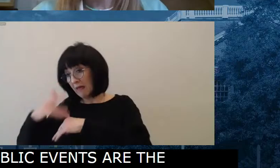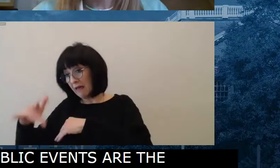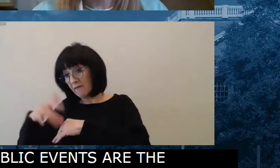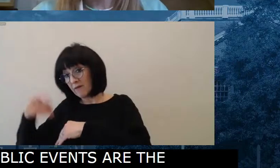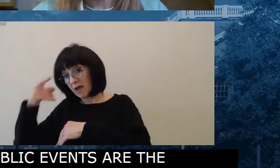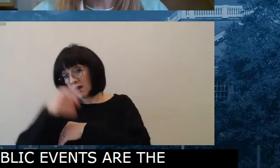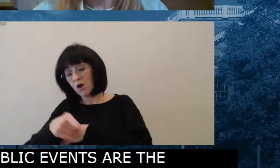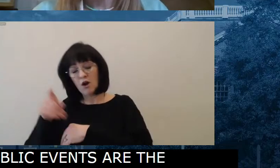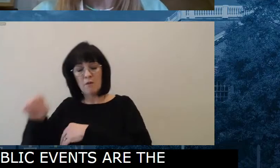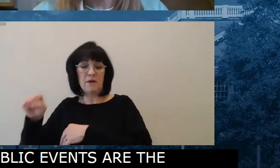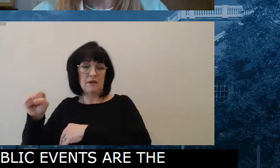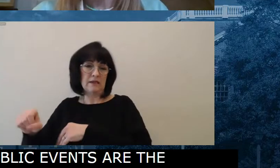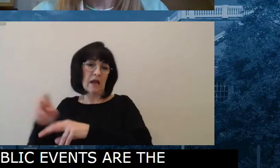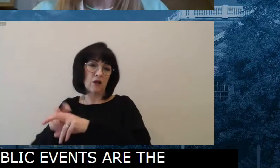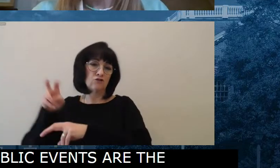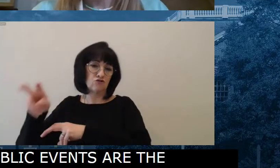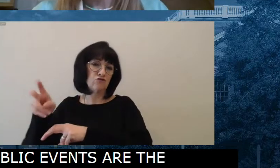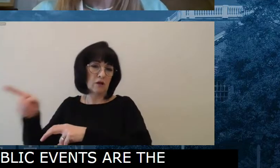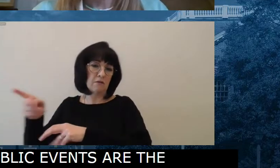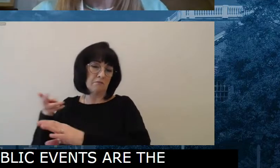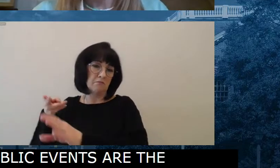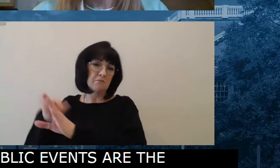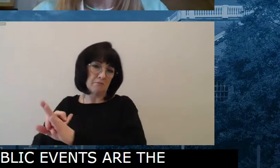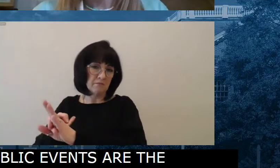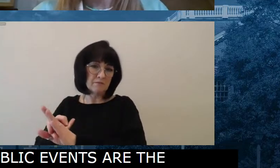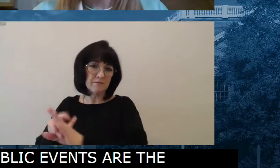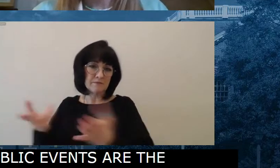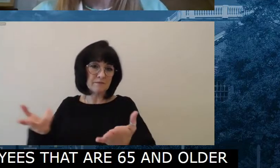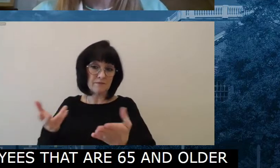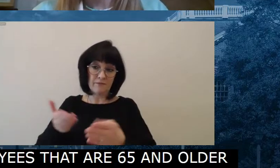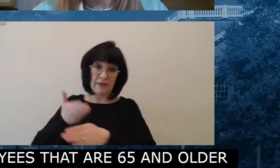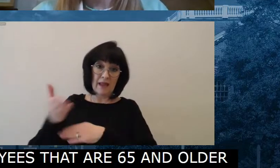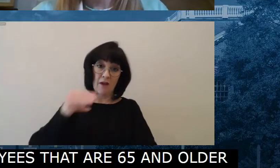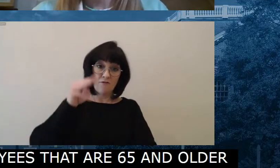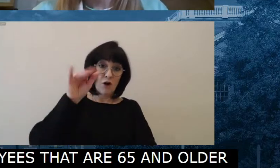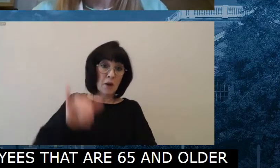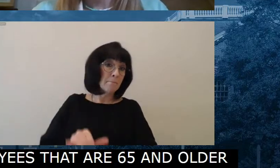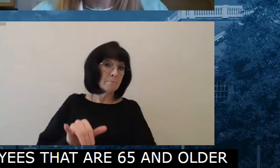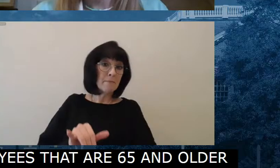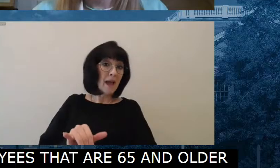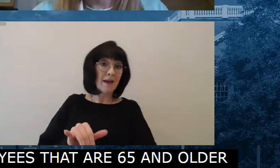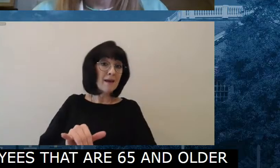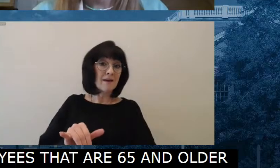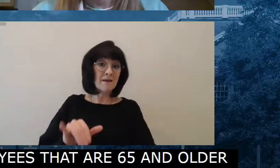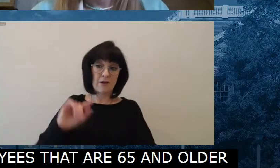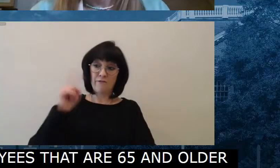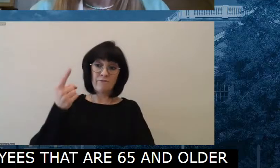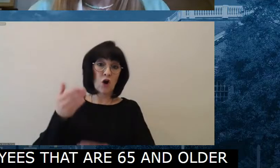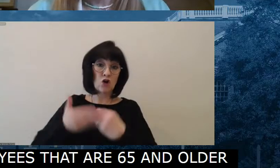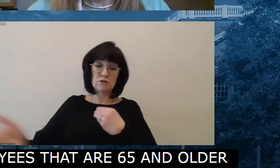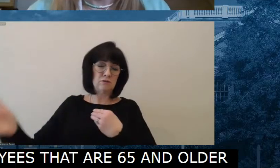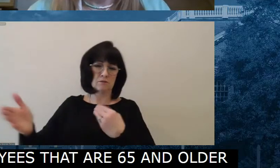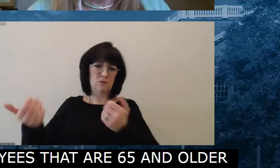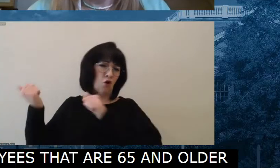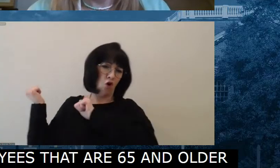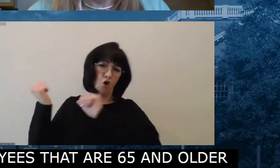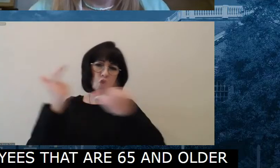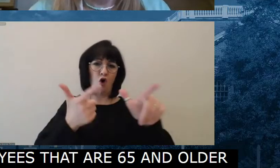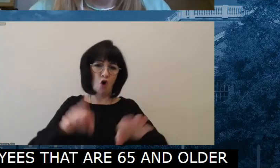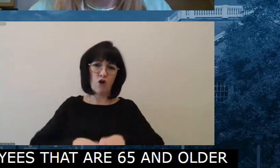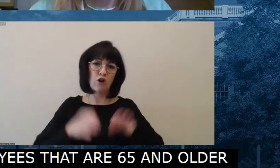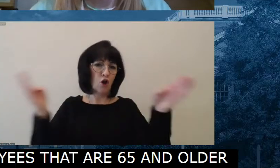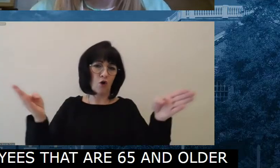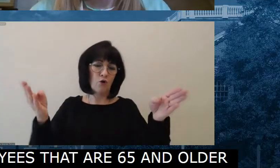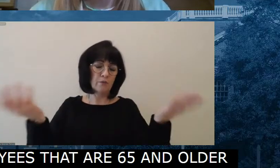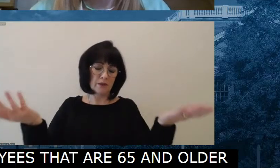May gets here, it'll be easy. No more policing who signs up. We'll just have to get people in the door. And AJ makes a really good point.